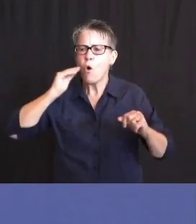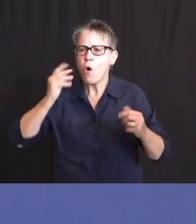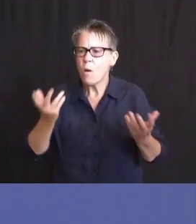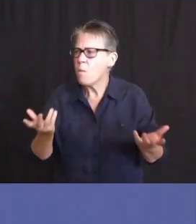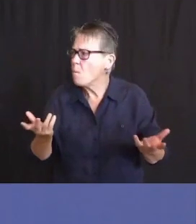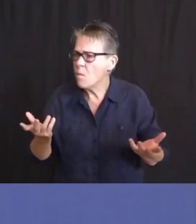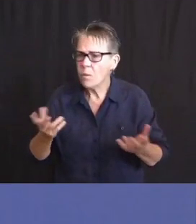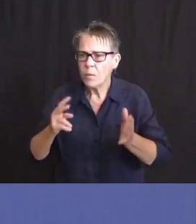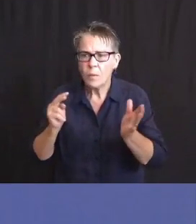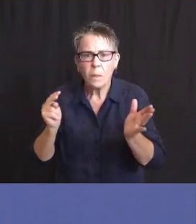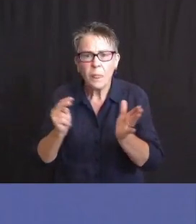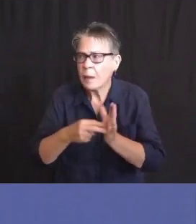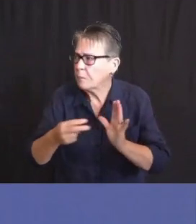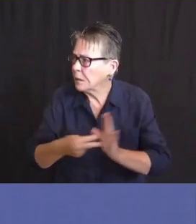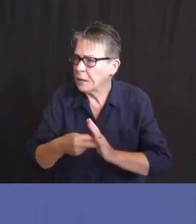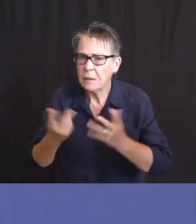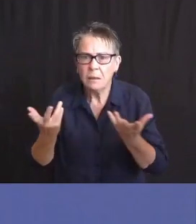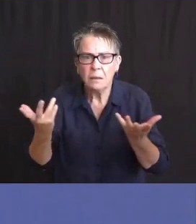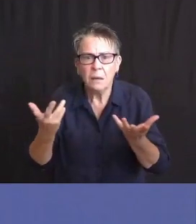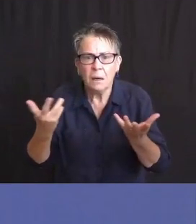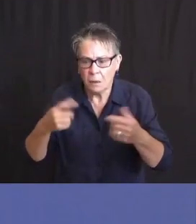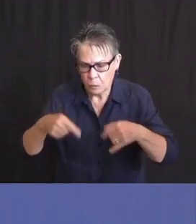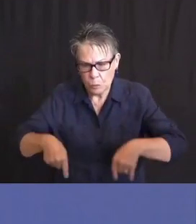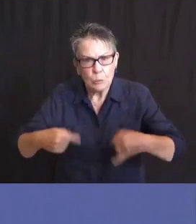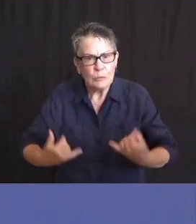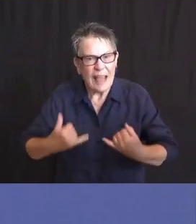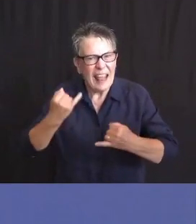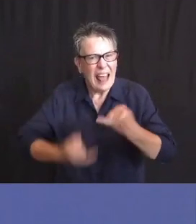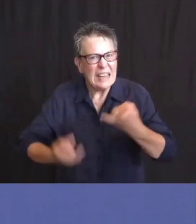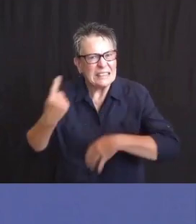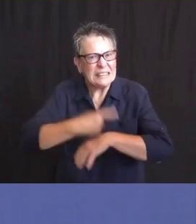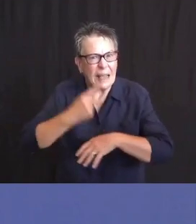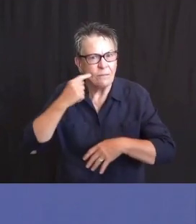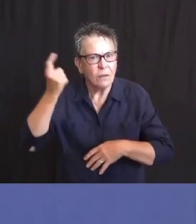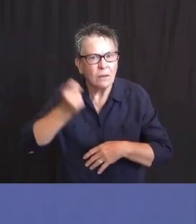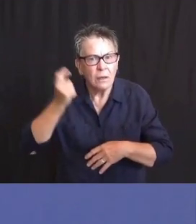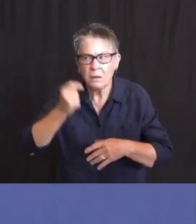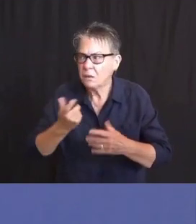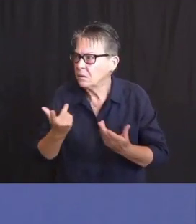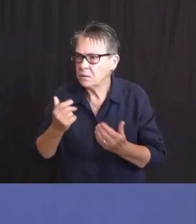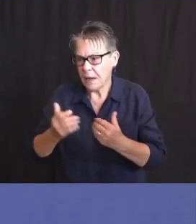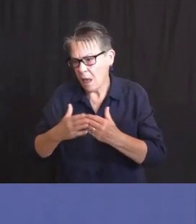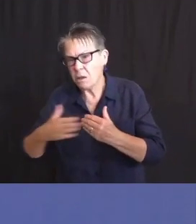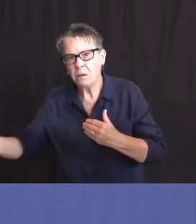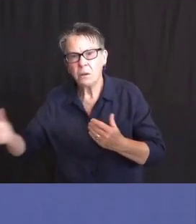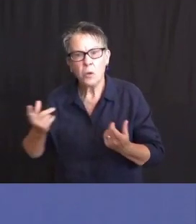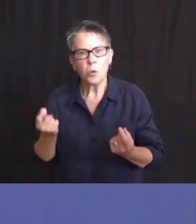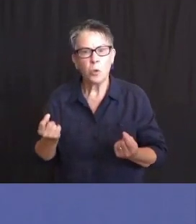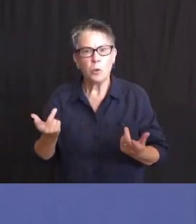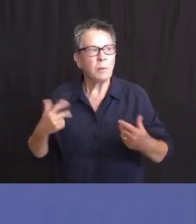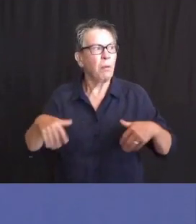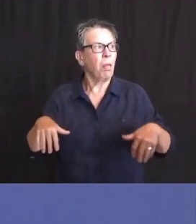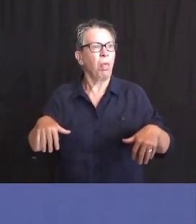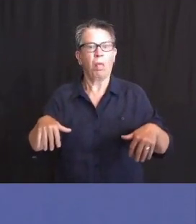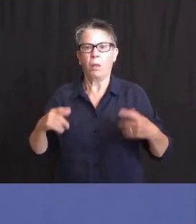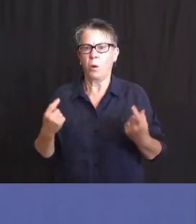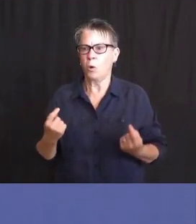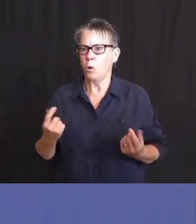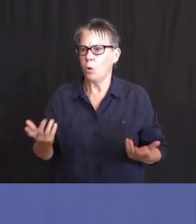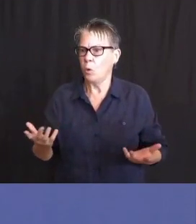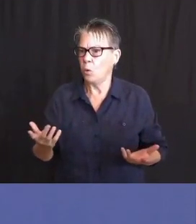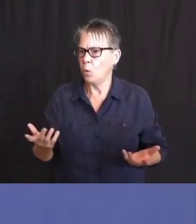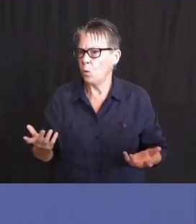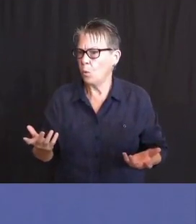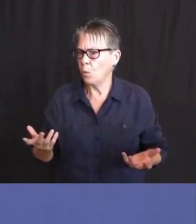barely hanging on by a thread. I think on the educator side, by the way, we had a good meeting with some of